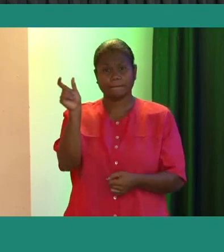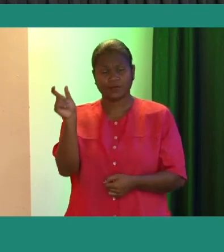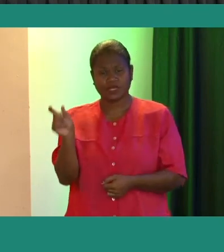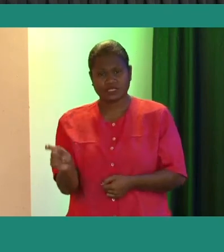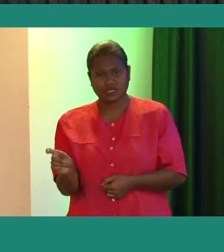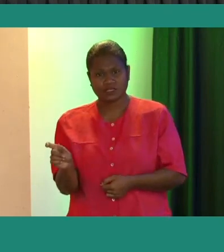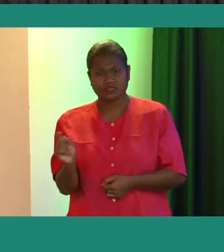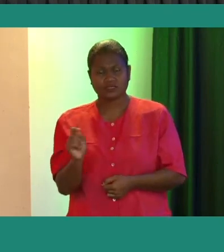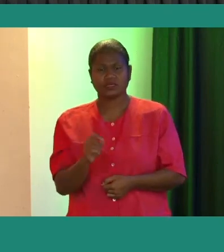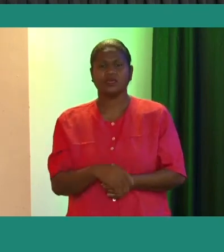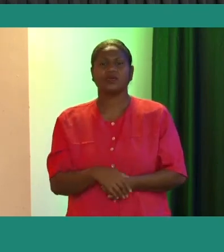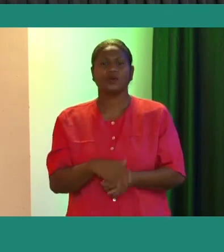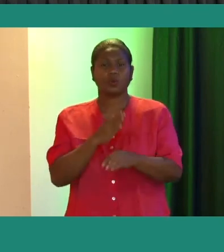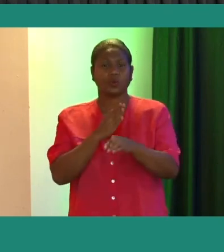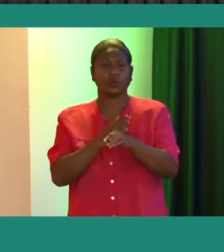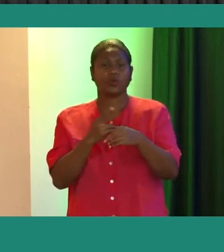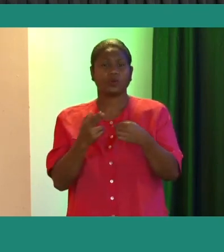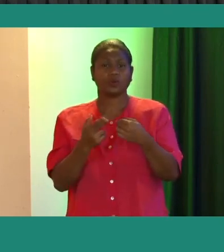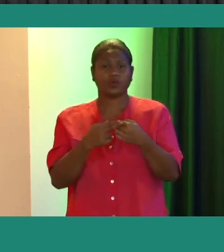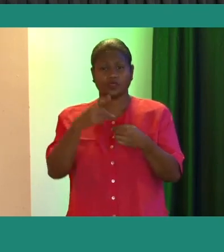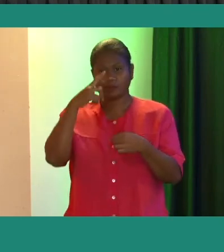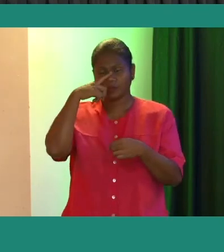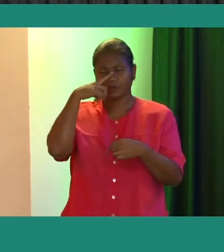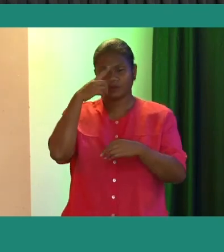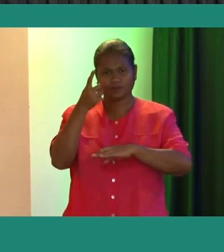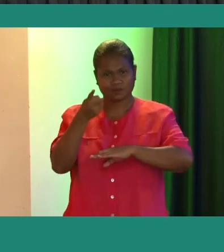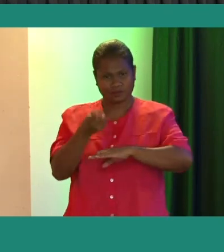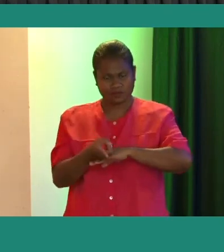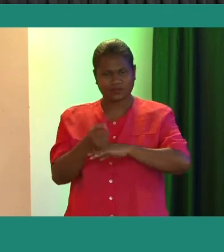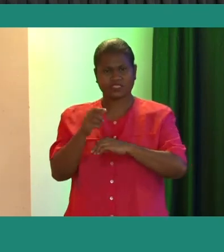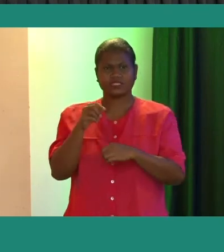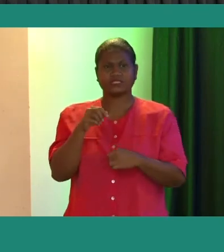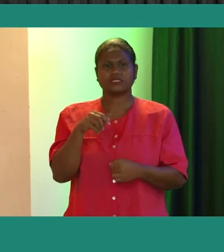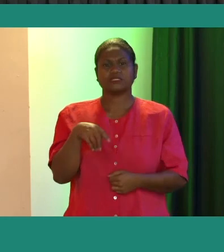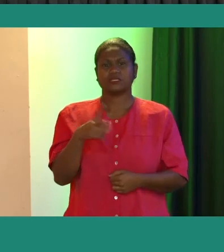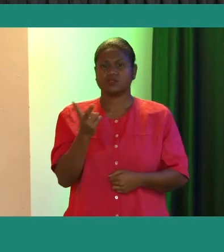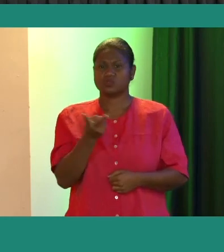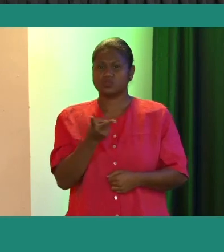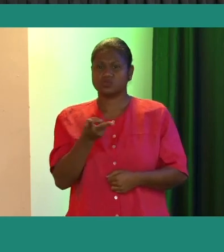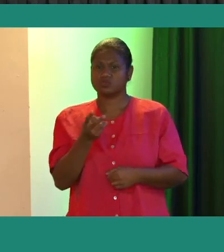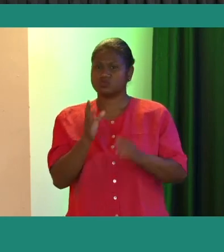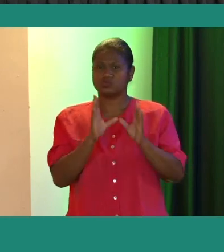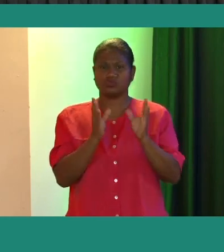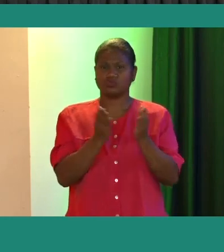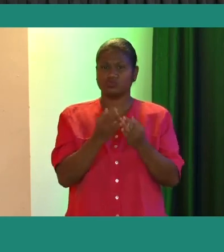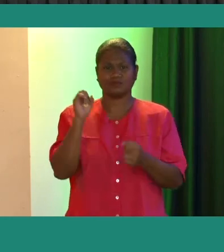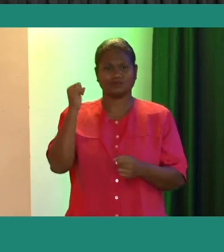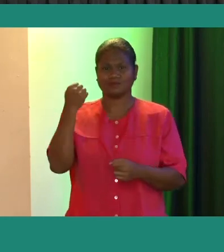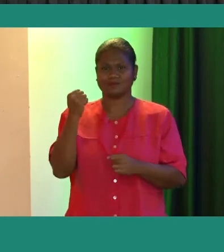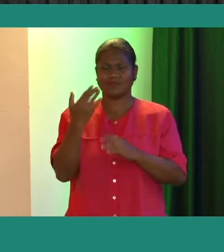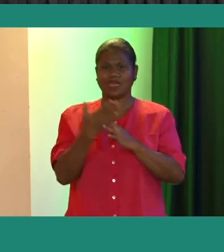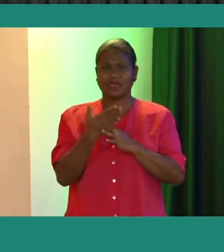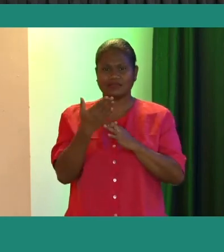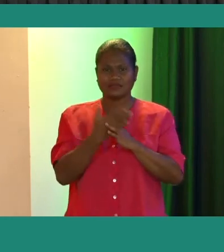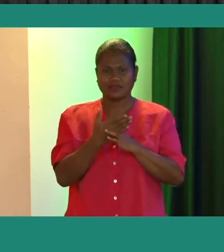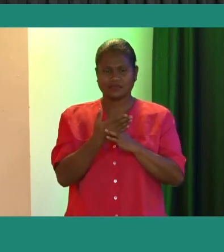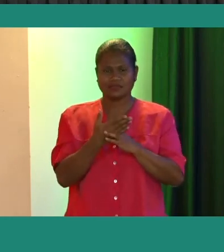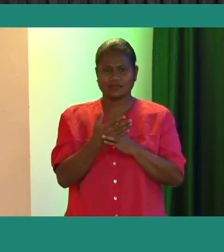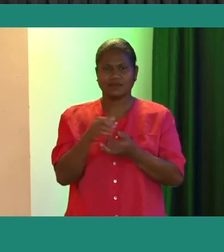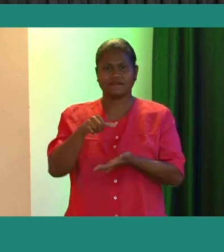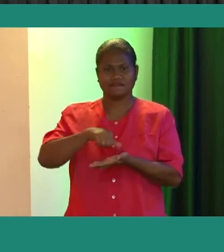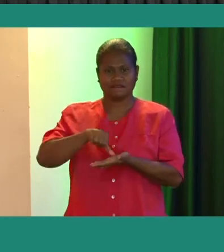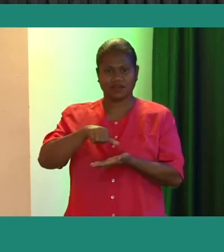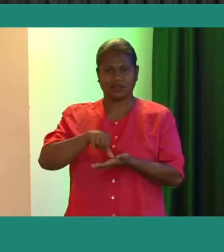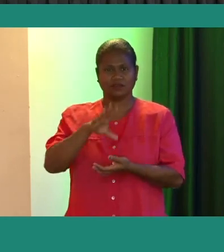organization working with people living with disabilities. These two groups have not accessed much funding from the